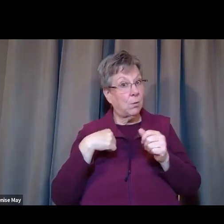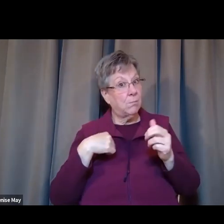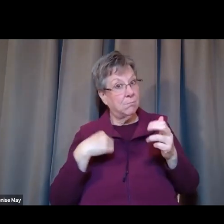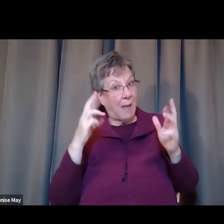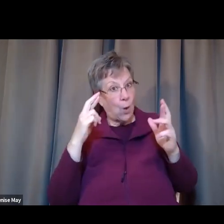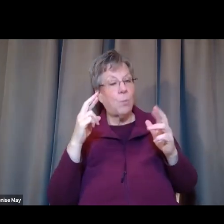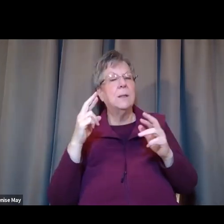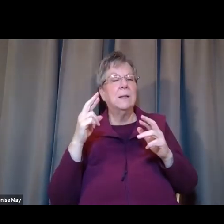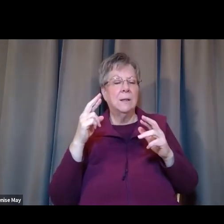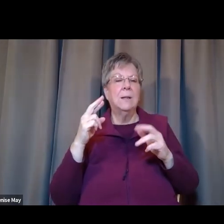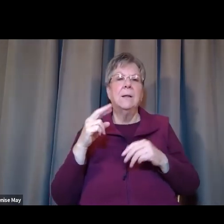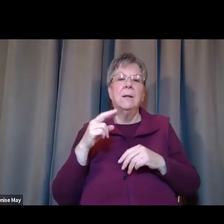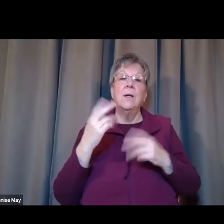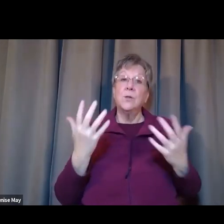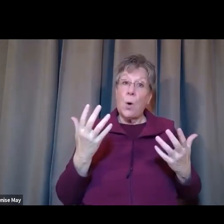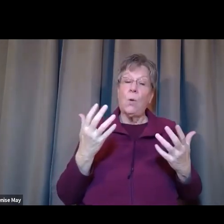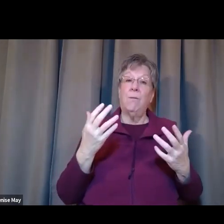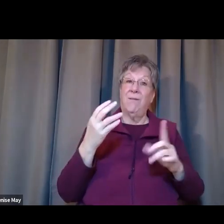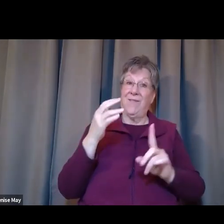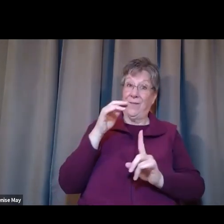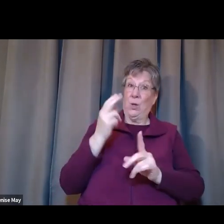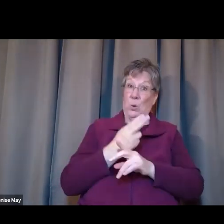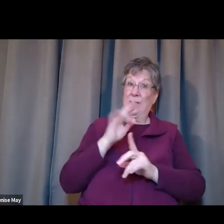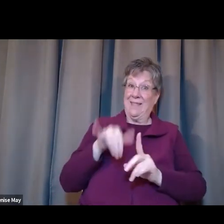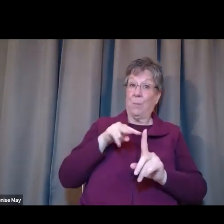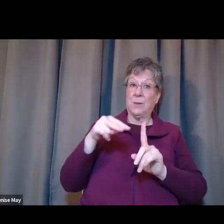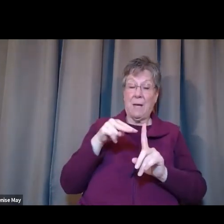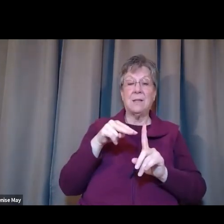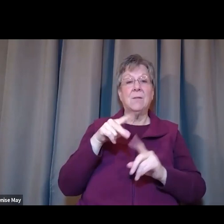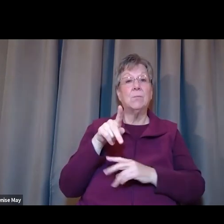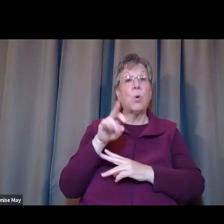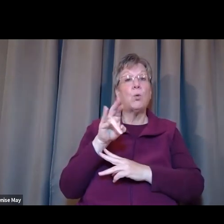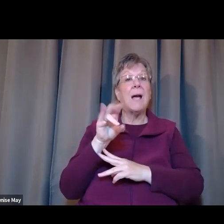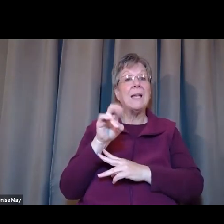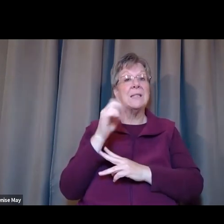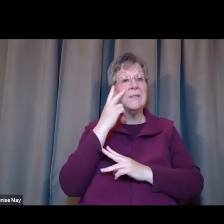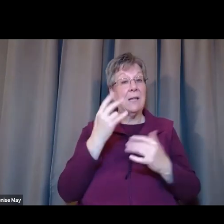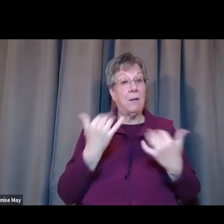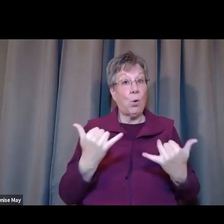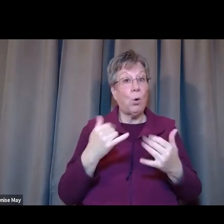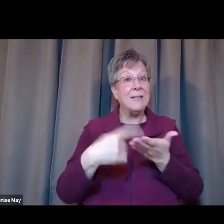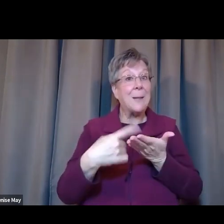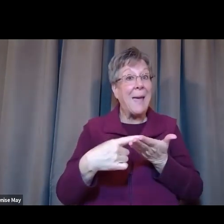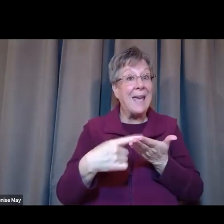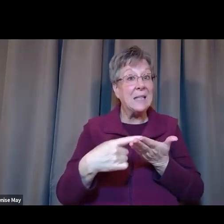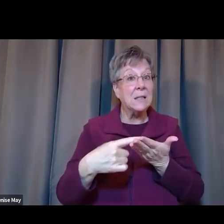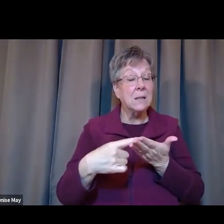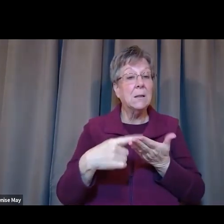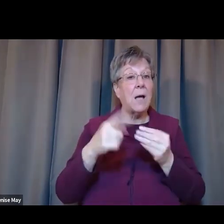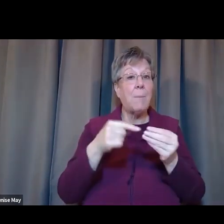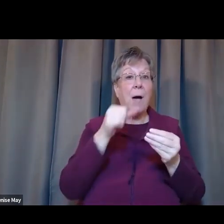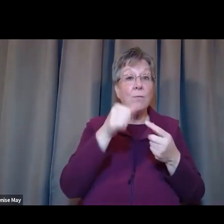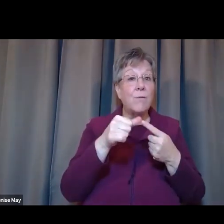in the future. So from this perspective, progressives see the current debate over voting in US elections as